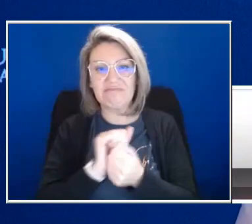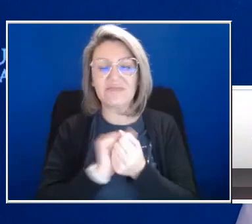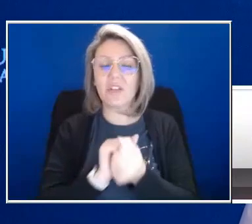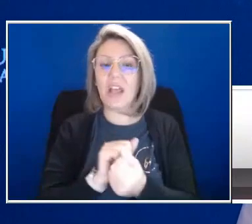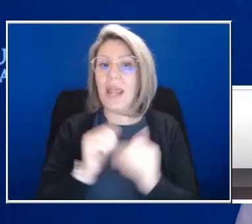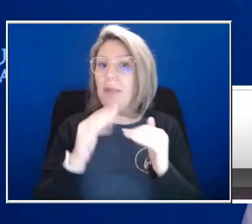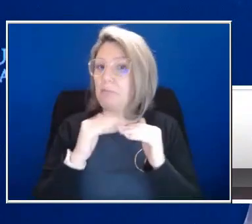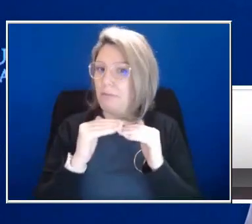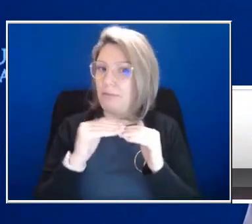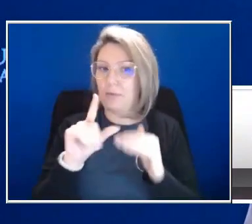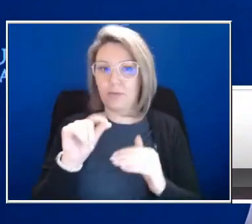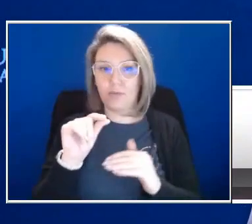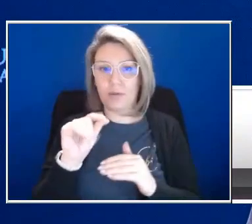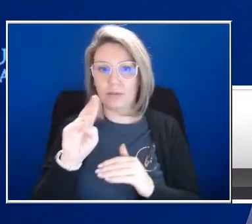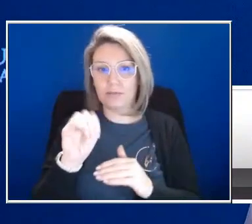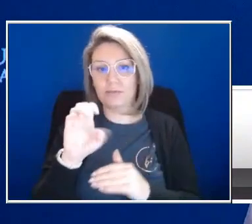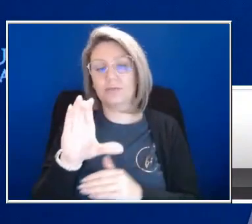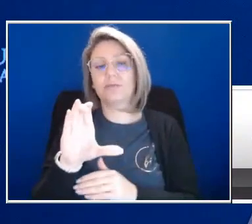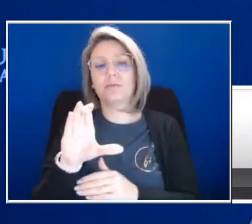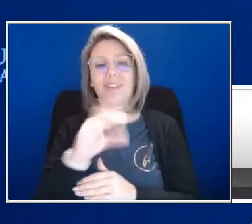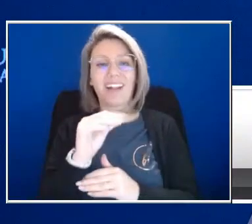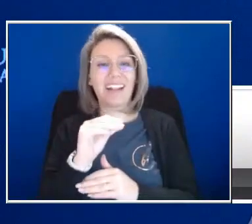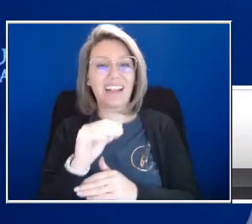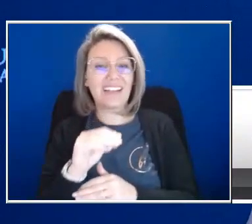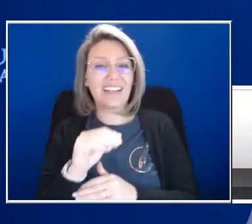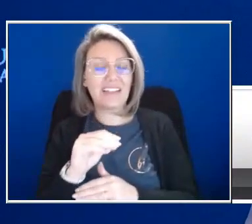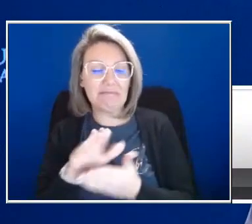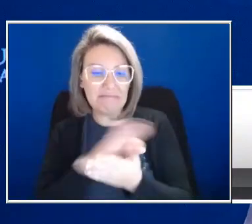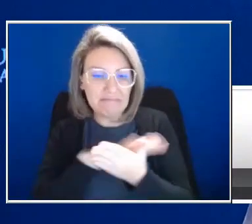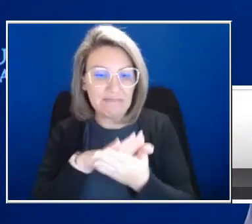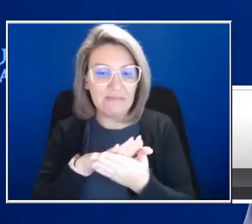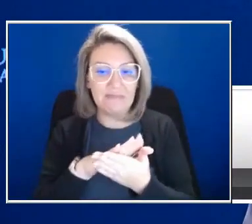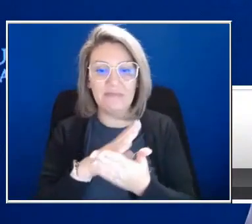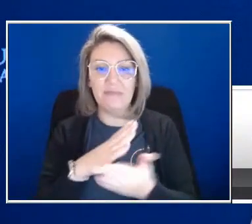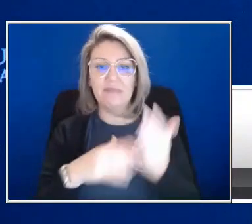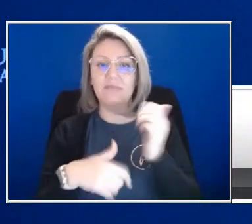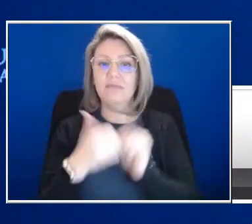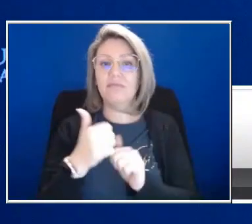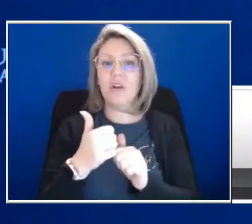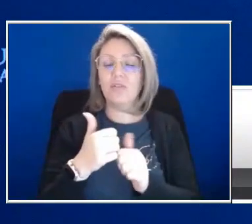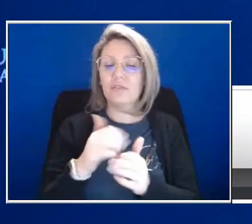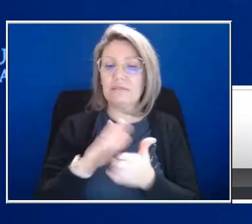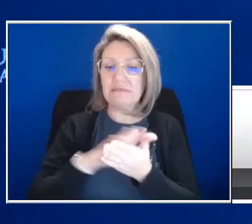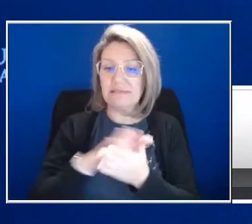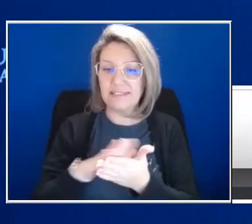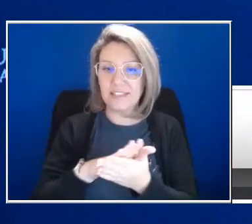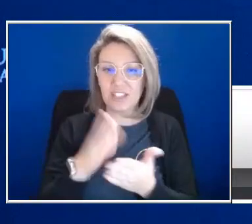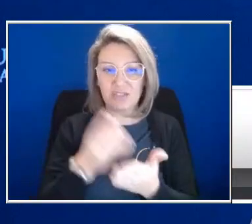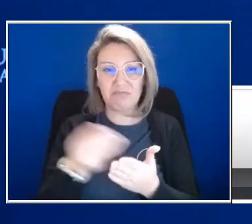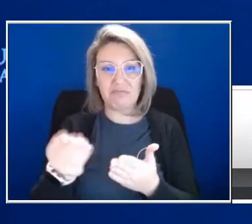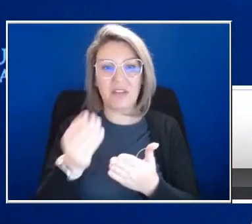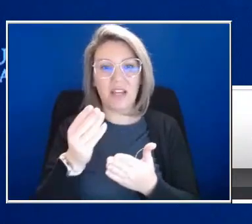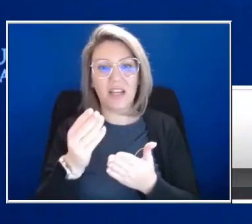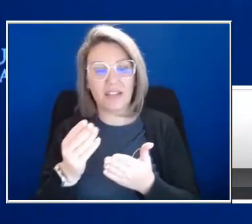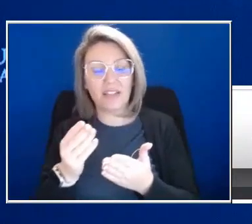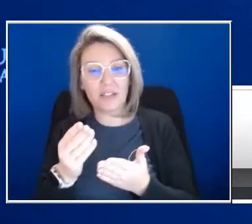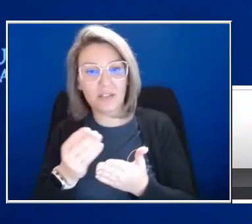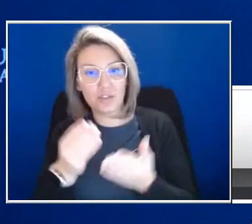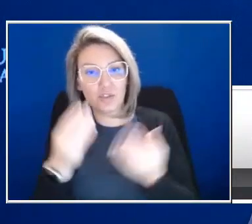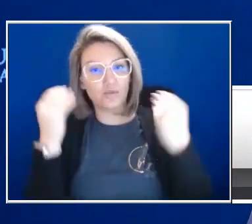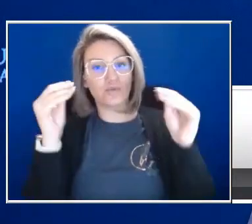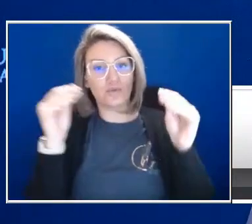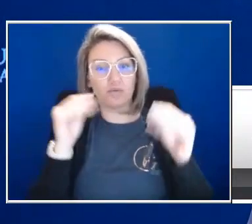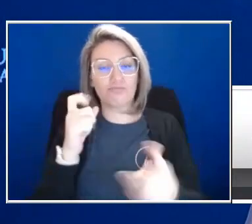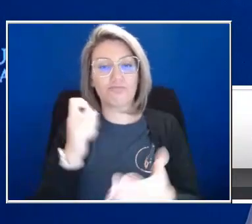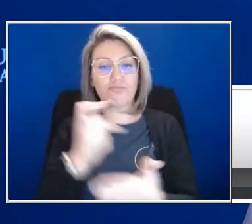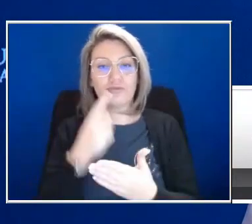if you are disinfecting and cleaning, most cleaners that you can buy at the store are approved to kill norovirus.